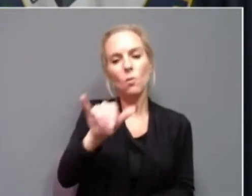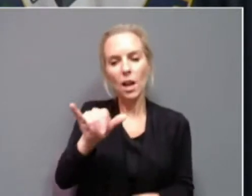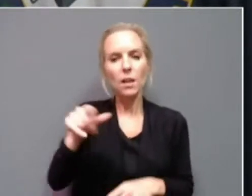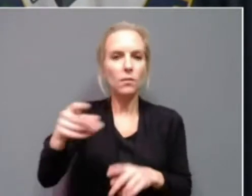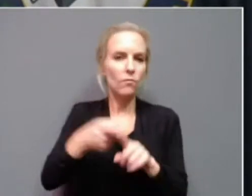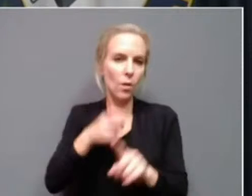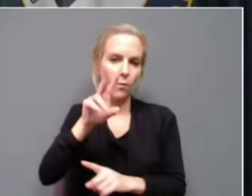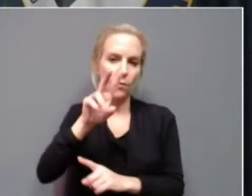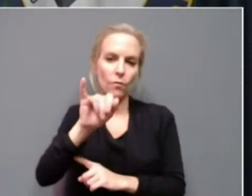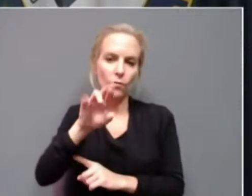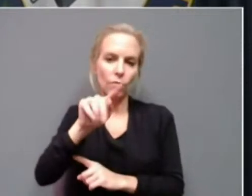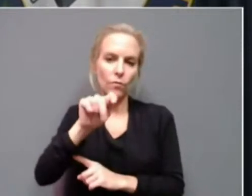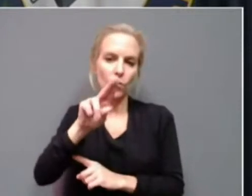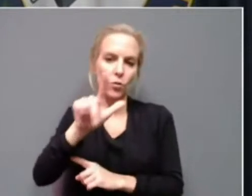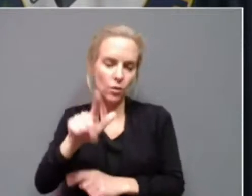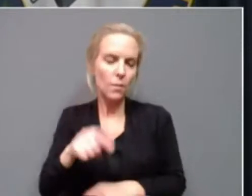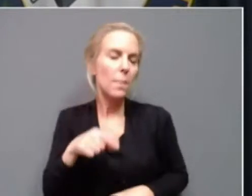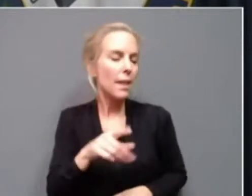Hi, Governor. Thanks.